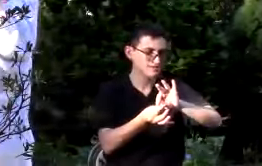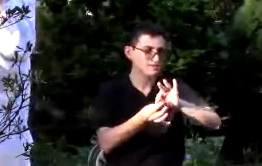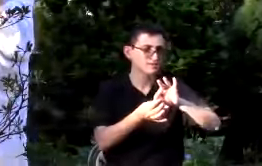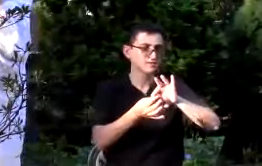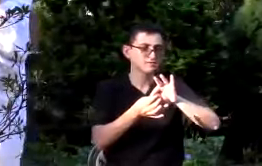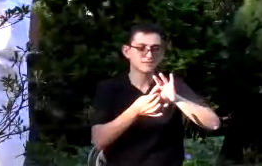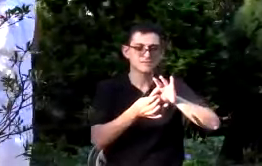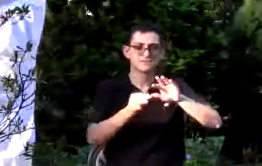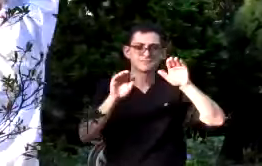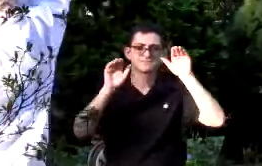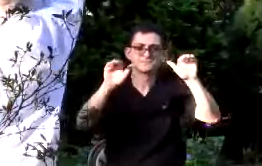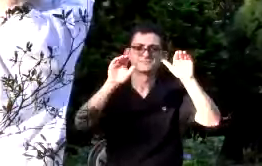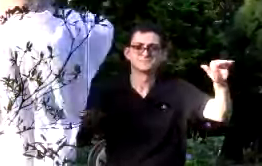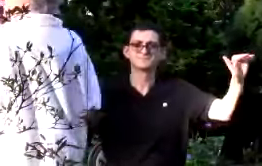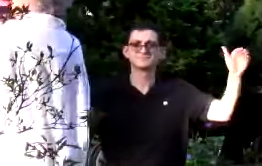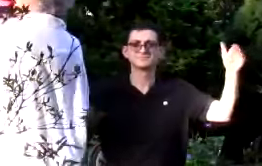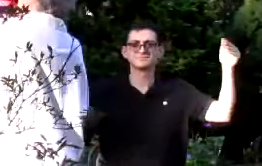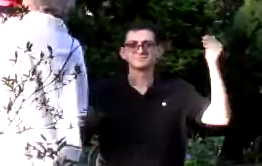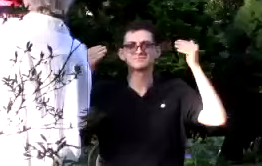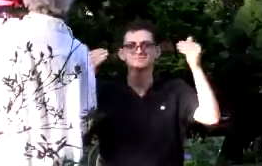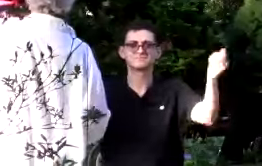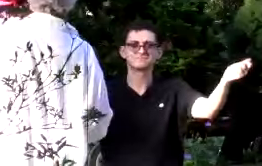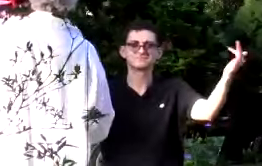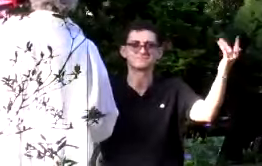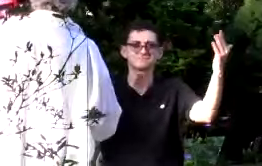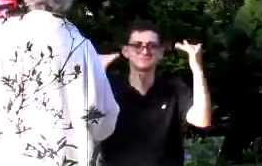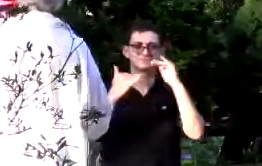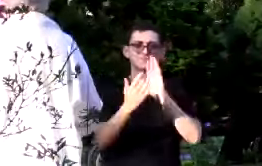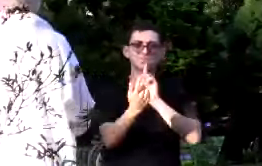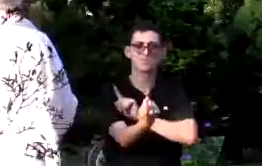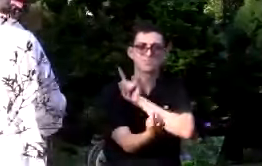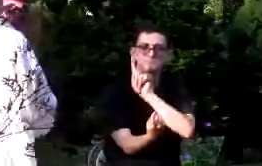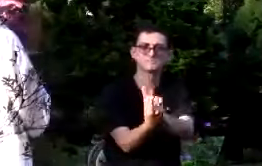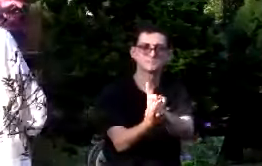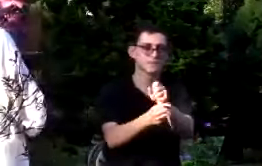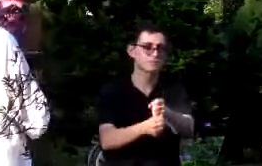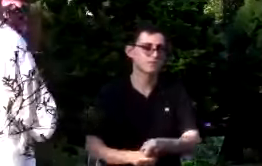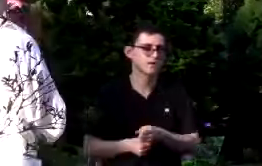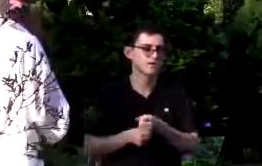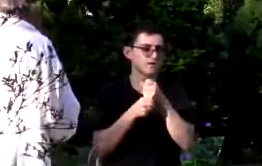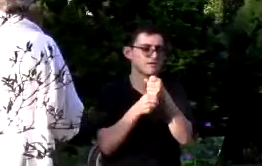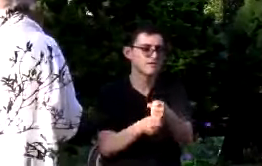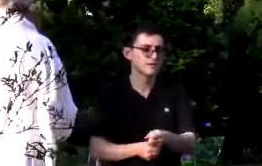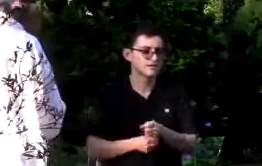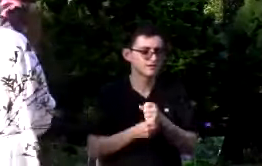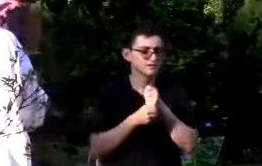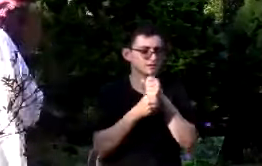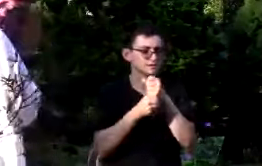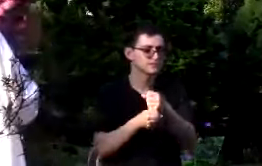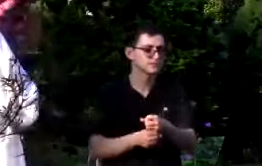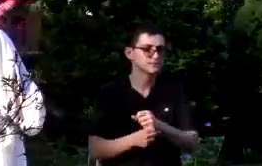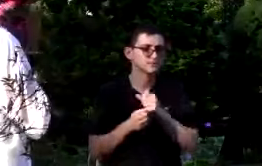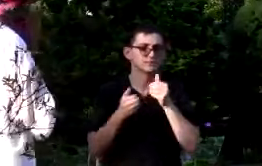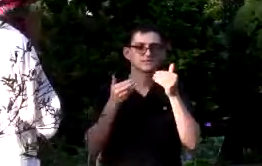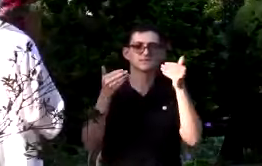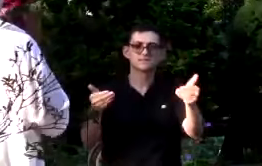lecha dodi, likrat likrat kala, Bnei bnei Shabbat nekabela, lecha lecha